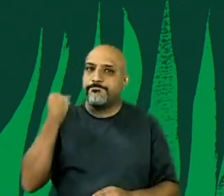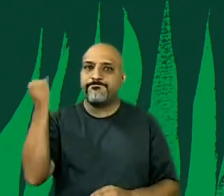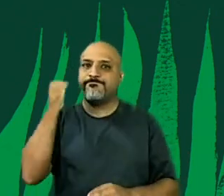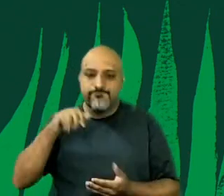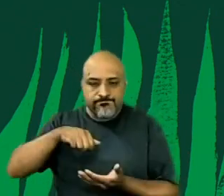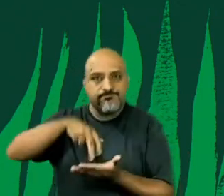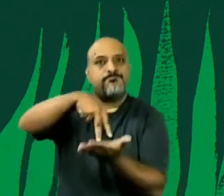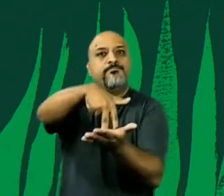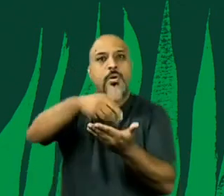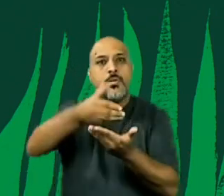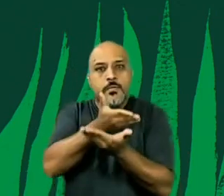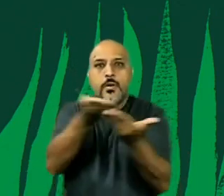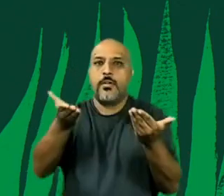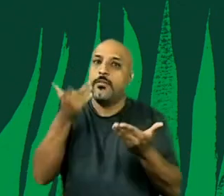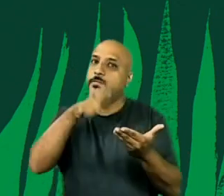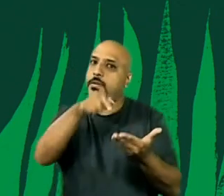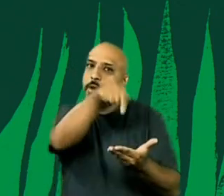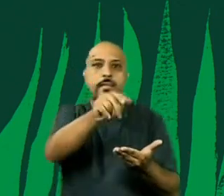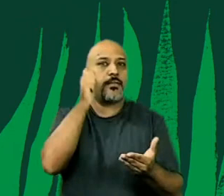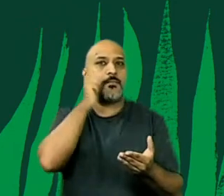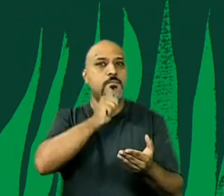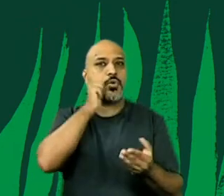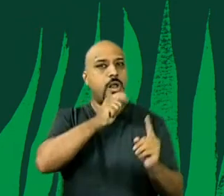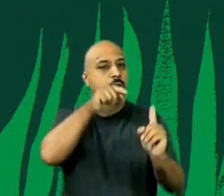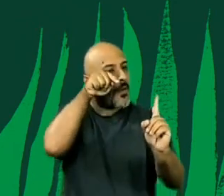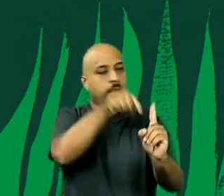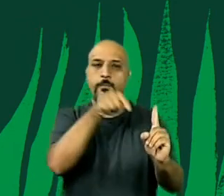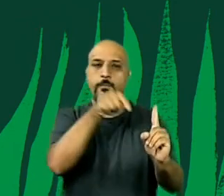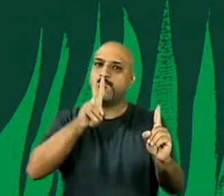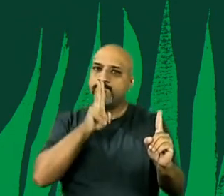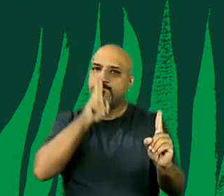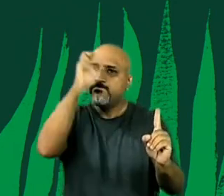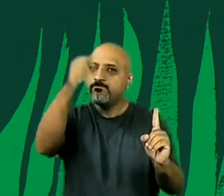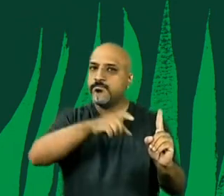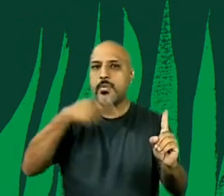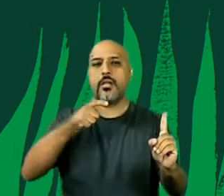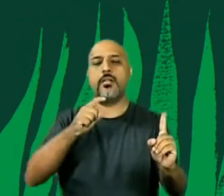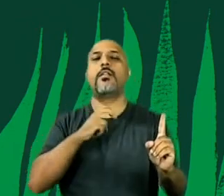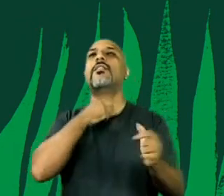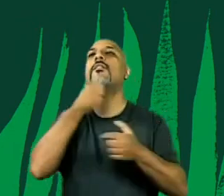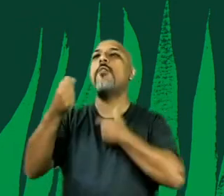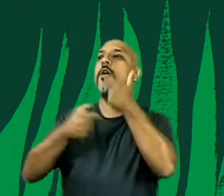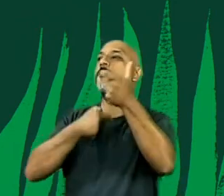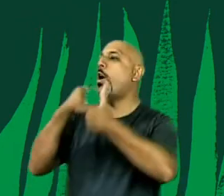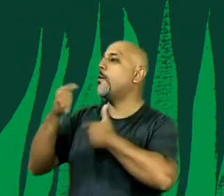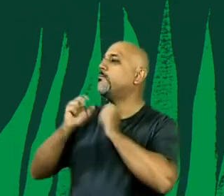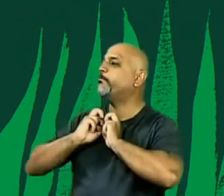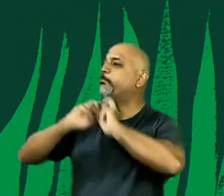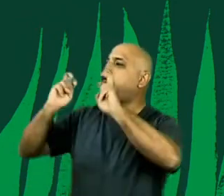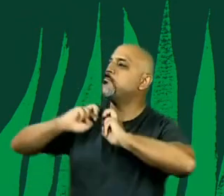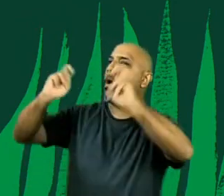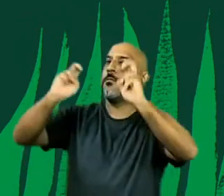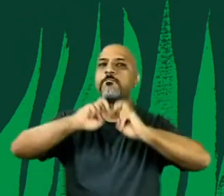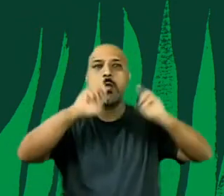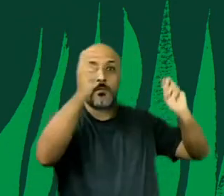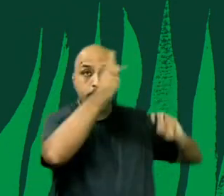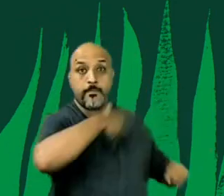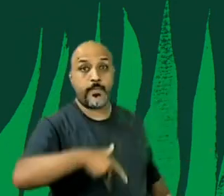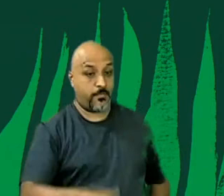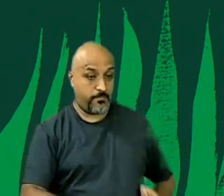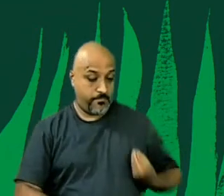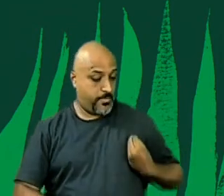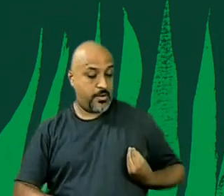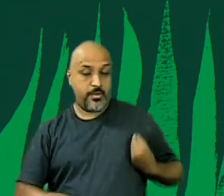it was imposed on them. So these are the women who empower our voices. These are the women who are